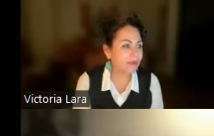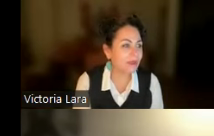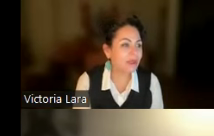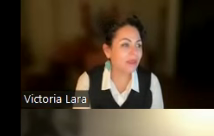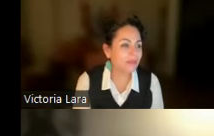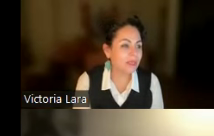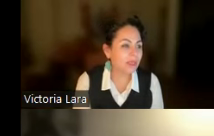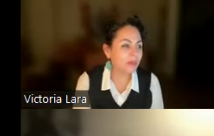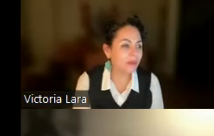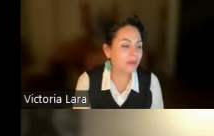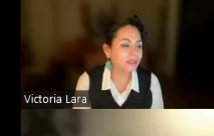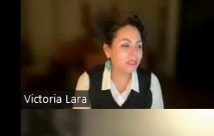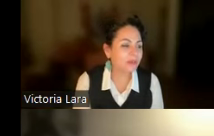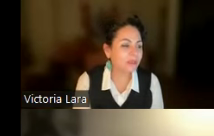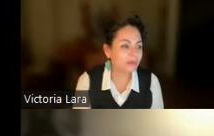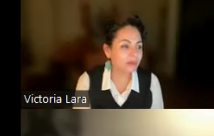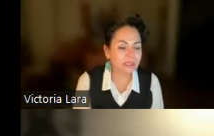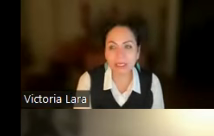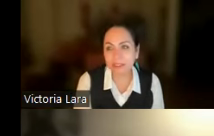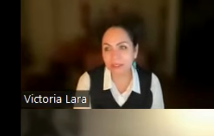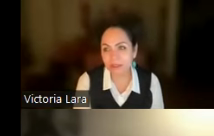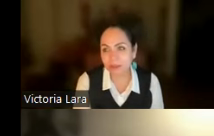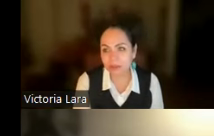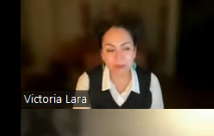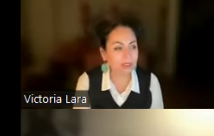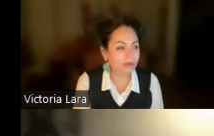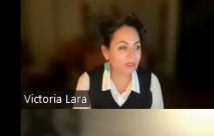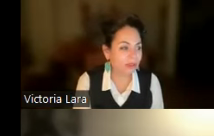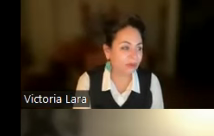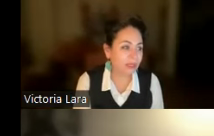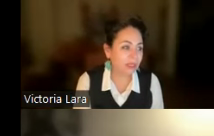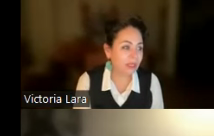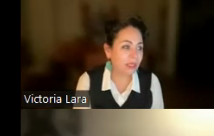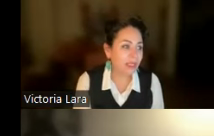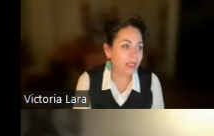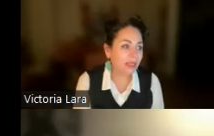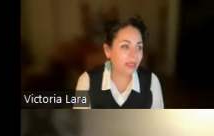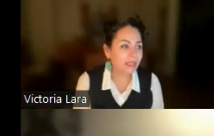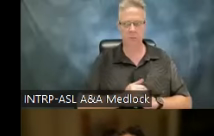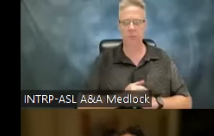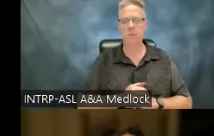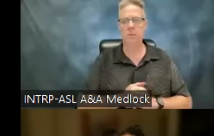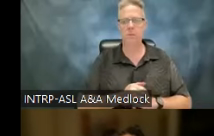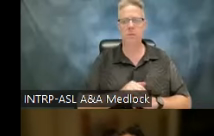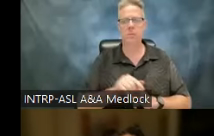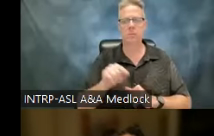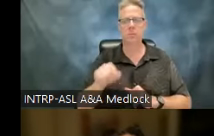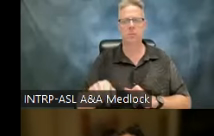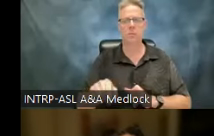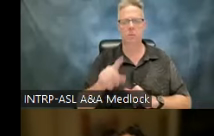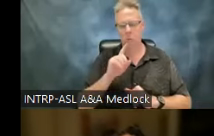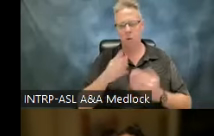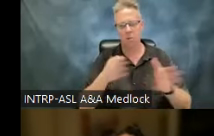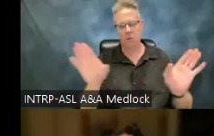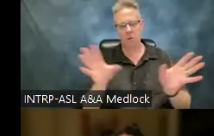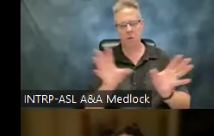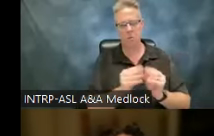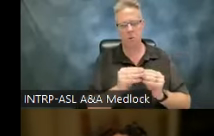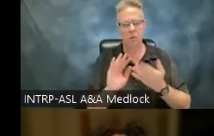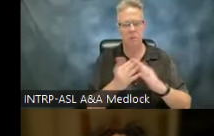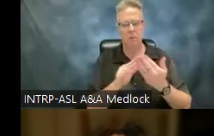6:35 p.m. on January 26, 2023. And this is a public meeting of the City